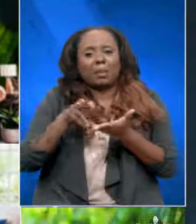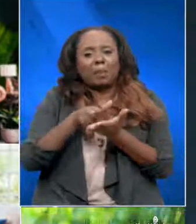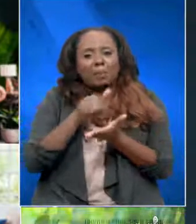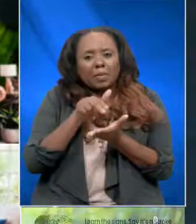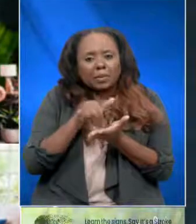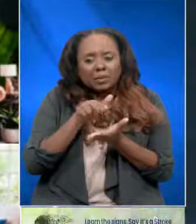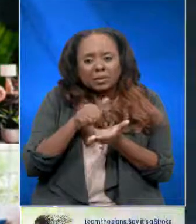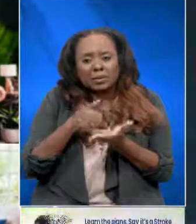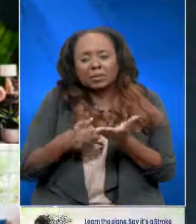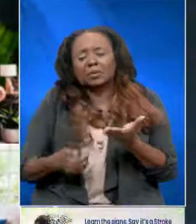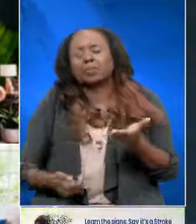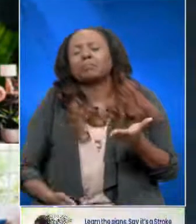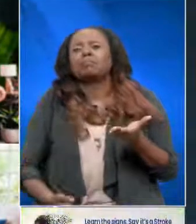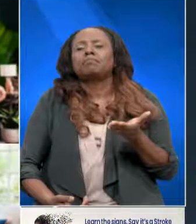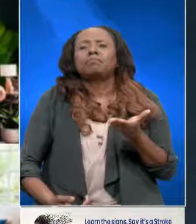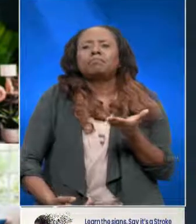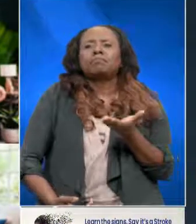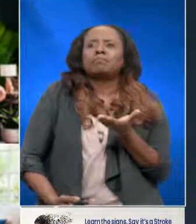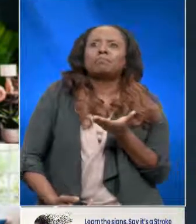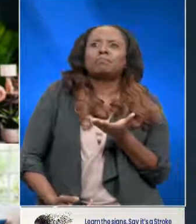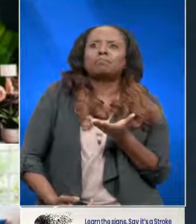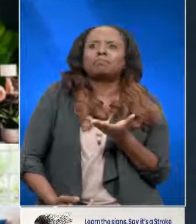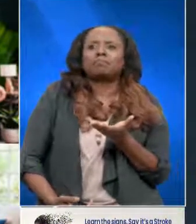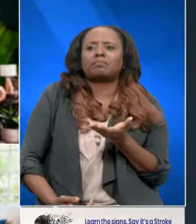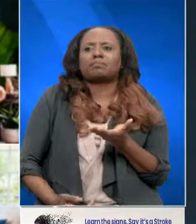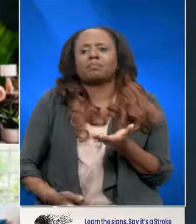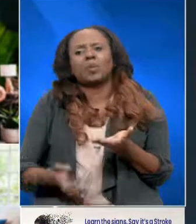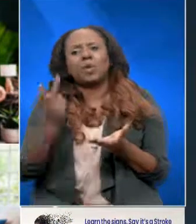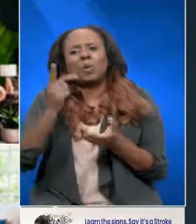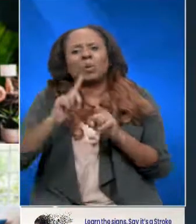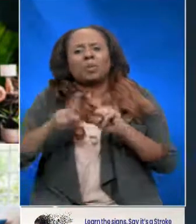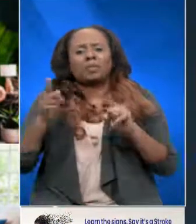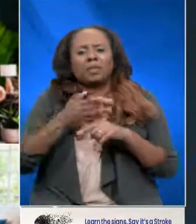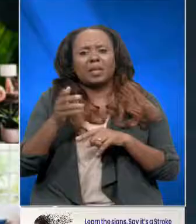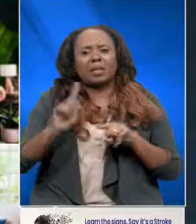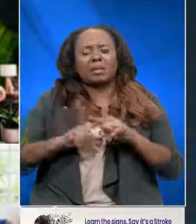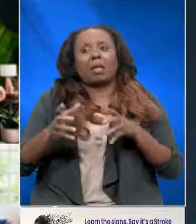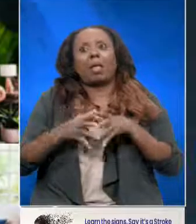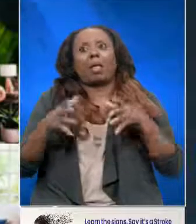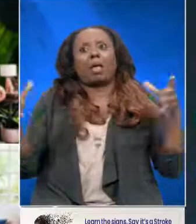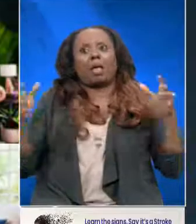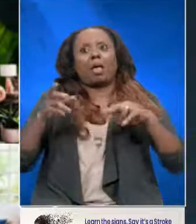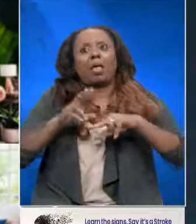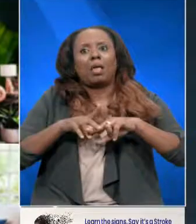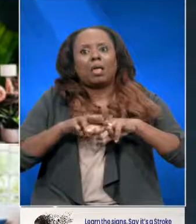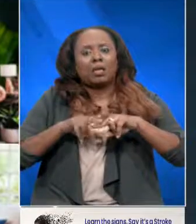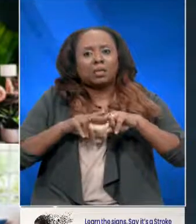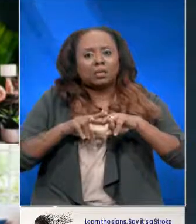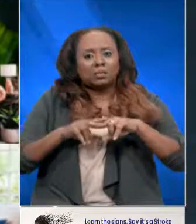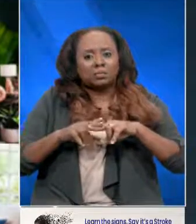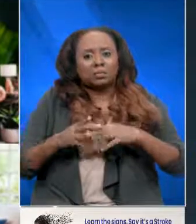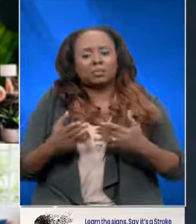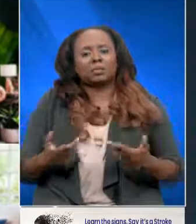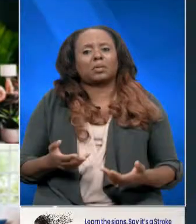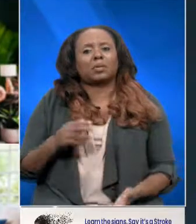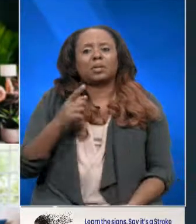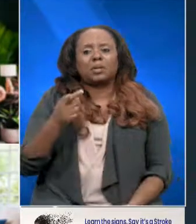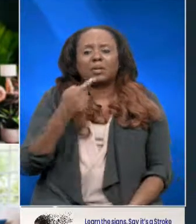two different things, but with tons of salt in them both. And you're telling